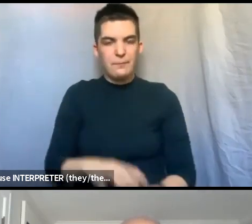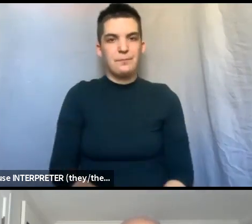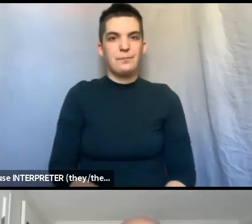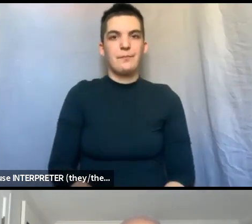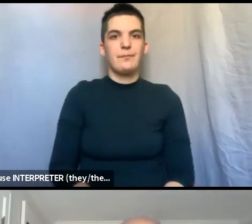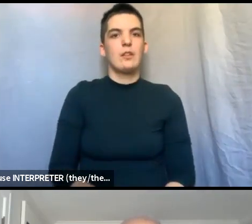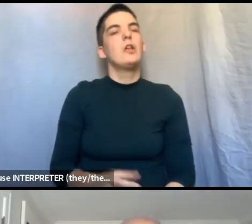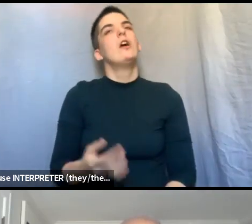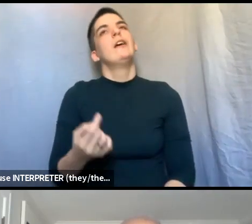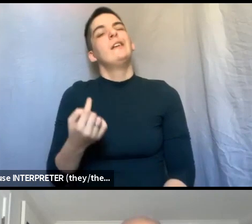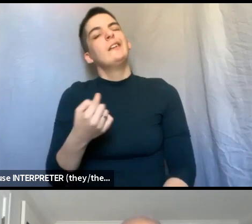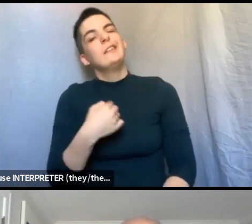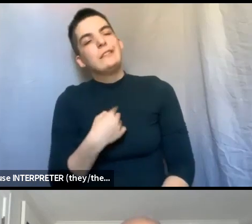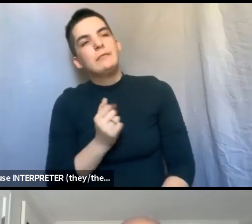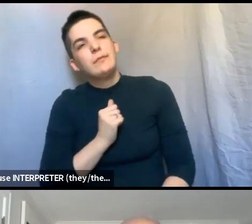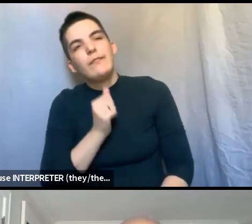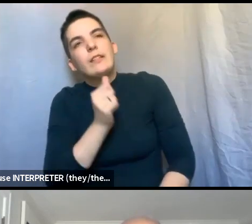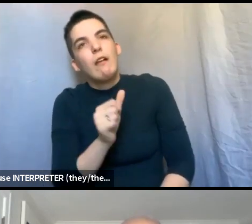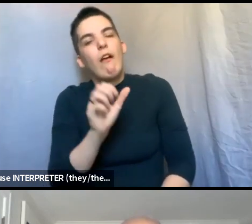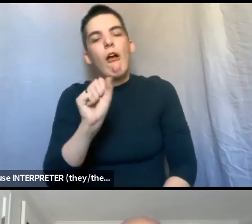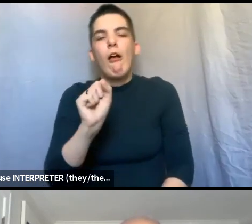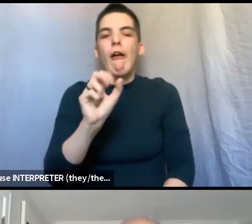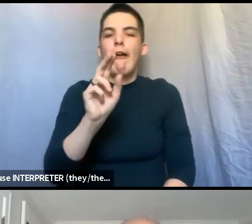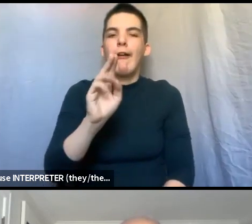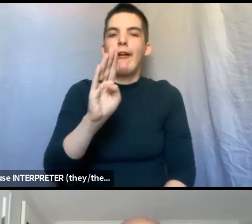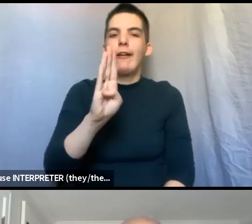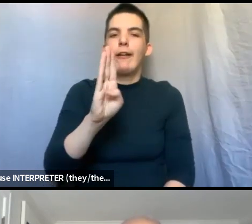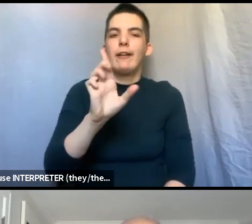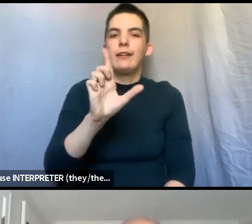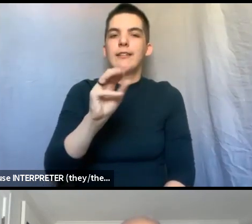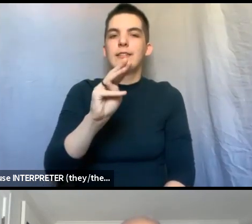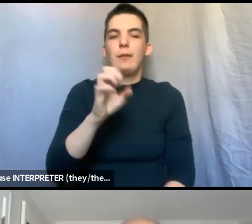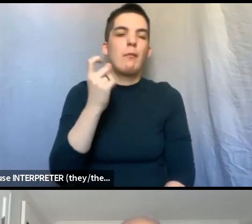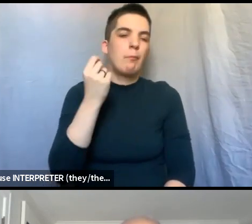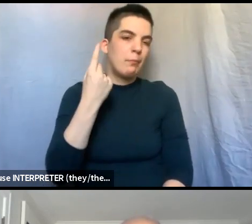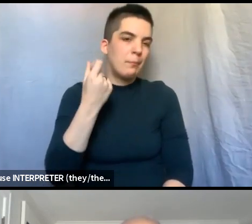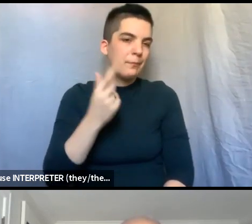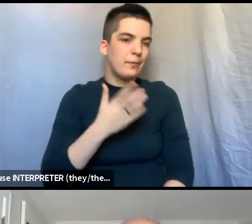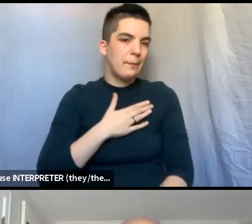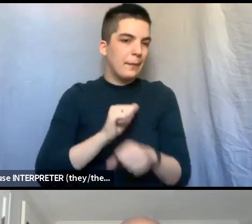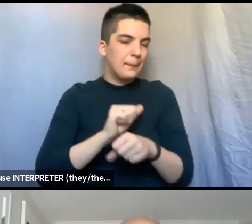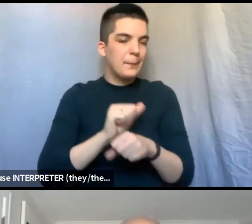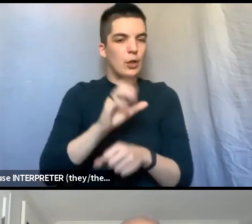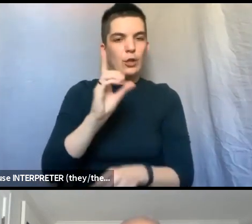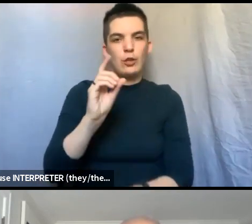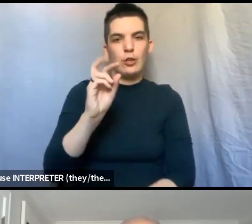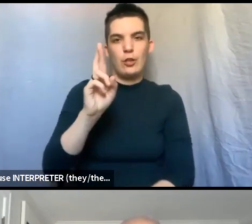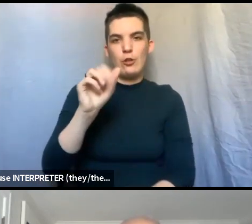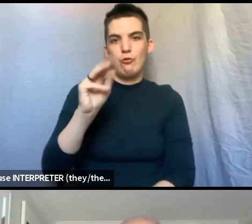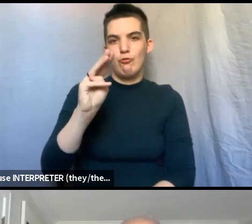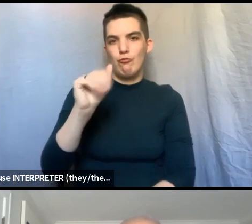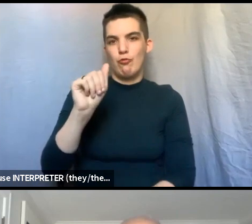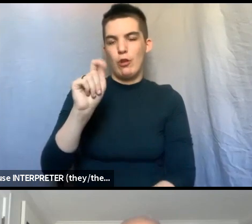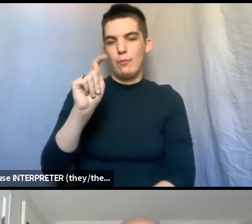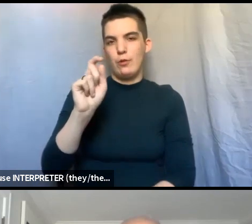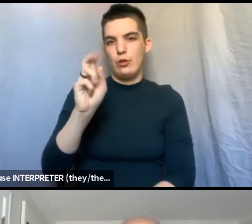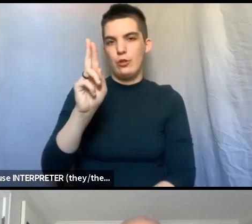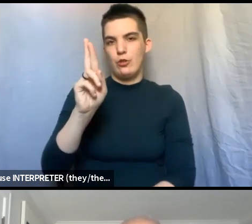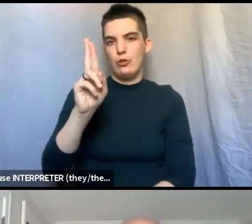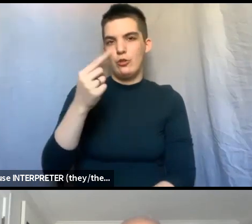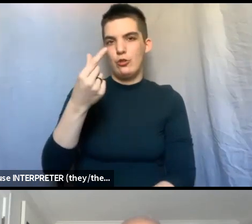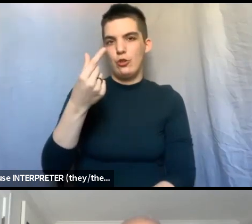not sublime. I'm a dramaturg, and I early in my career worked a little for